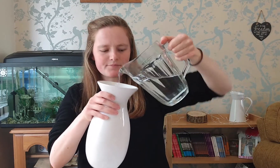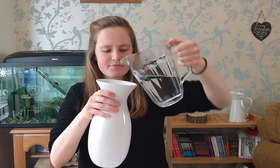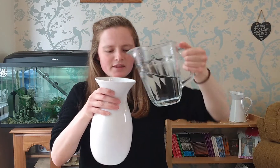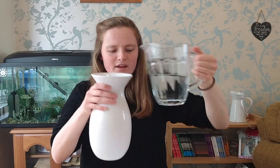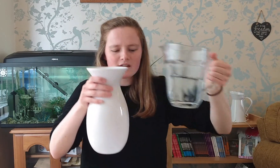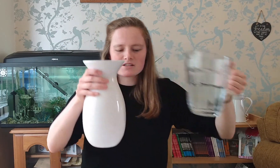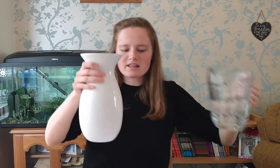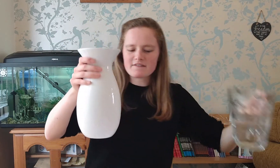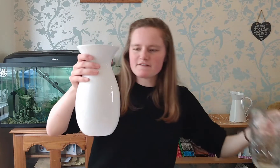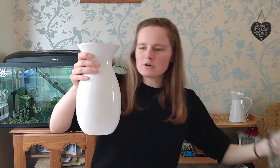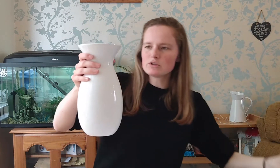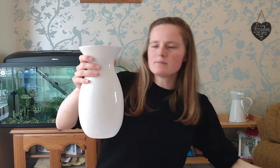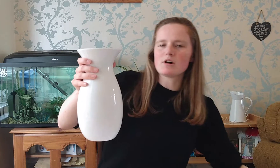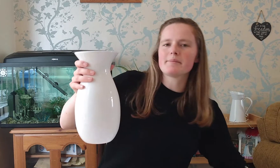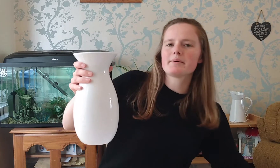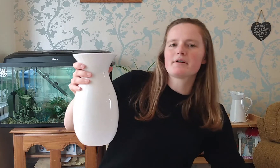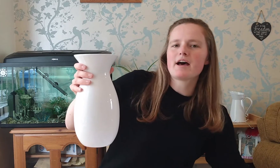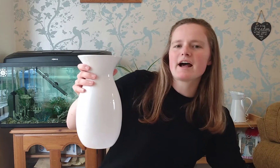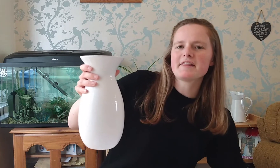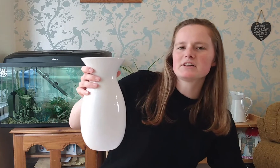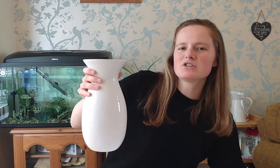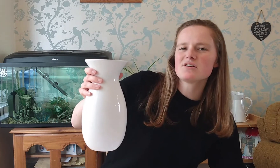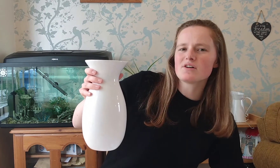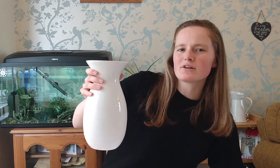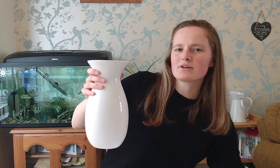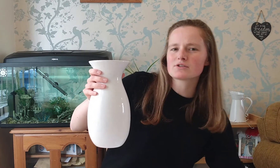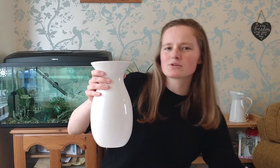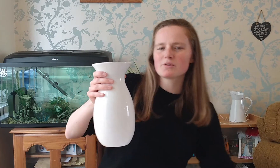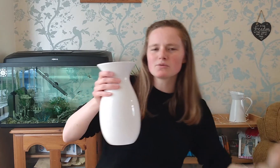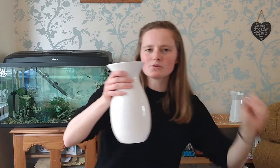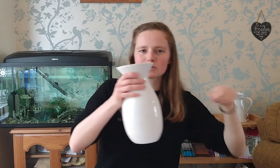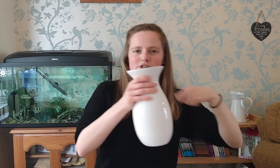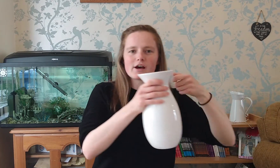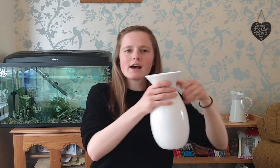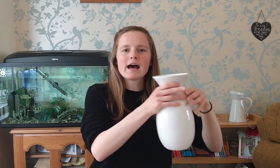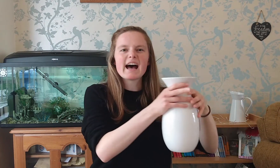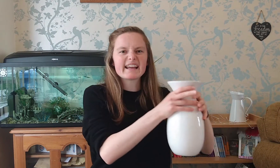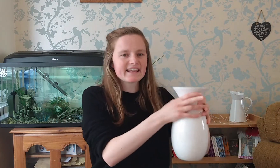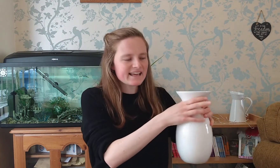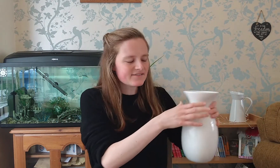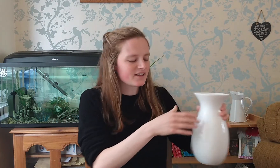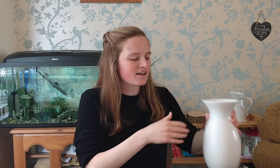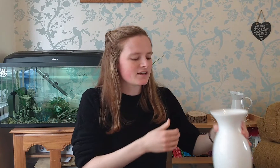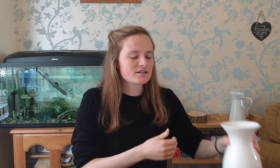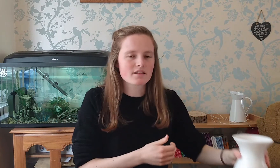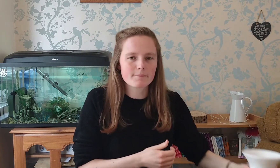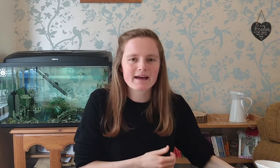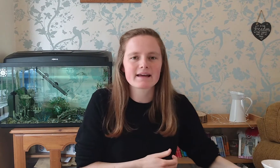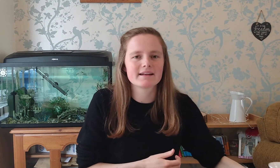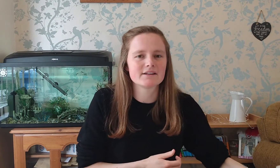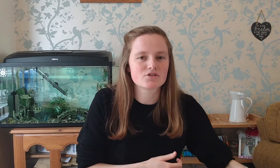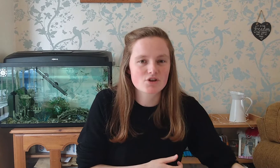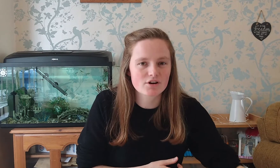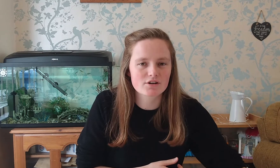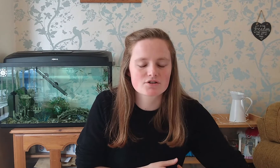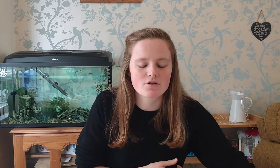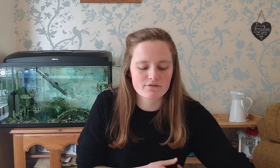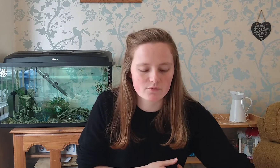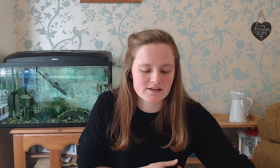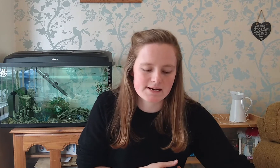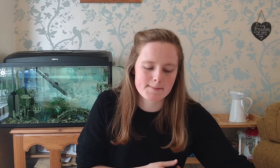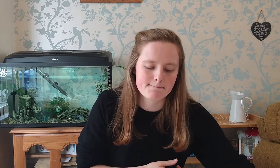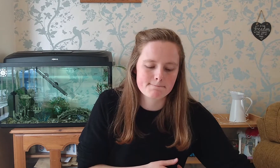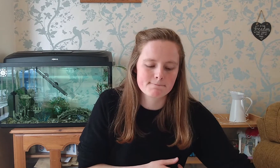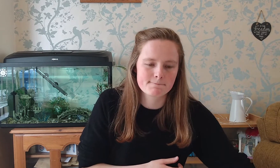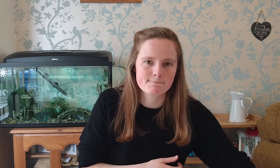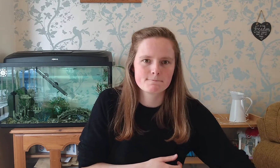water. So they filled them up and then took some of the water and gave it to the man in charge of